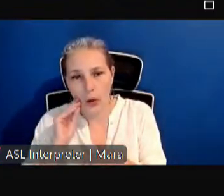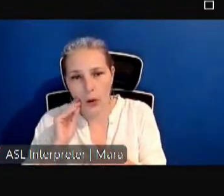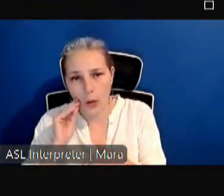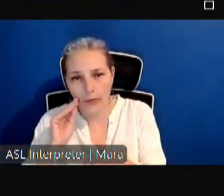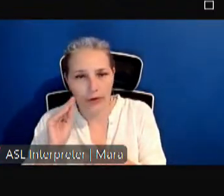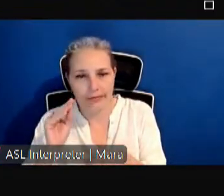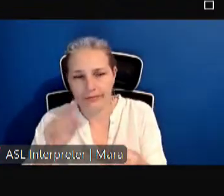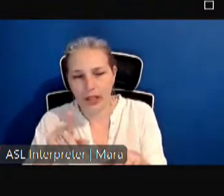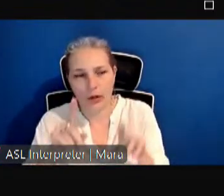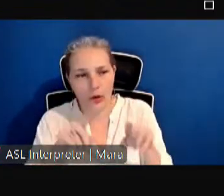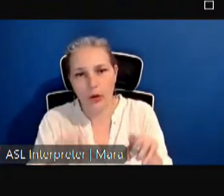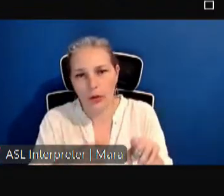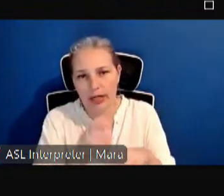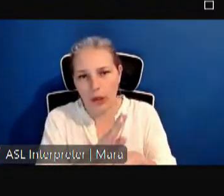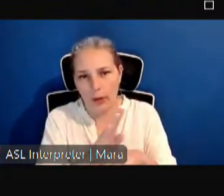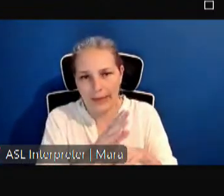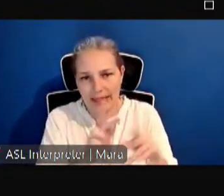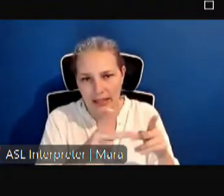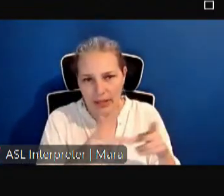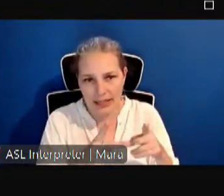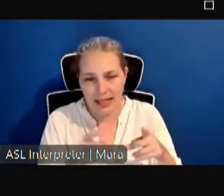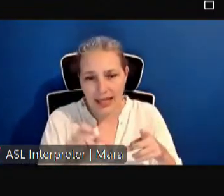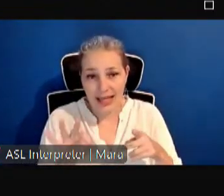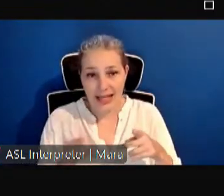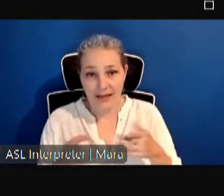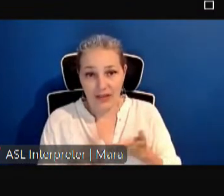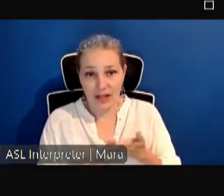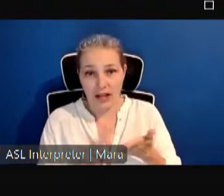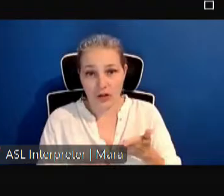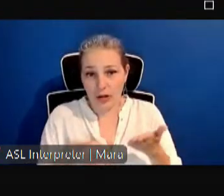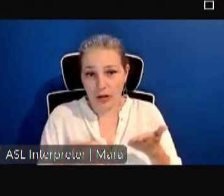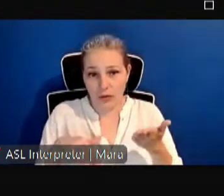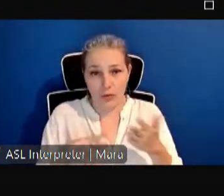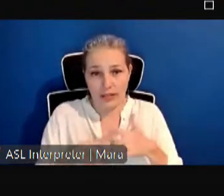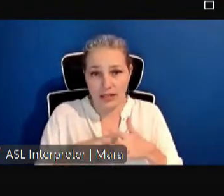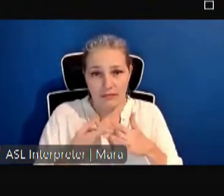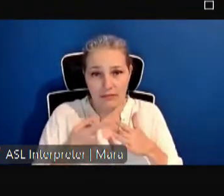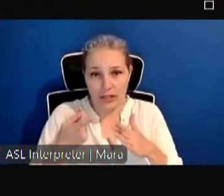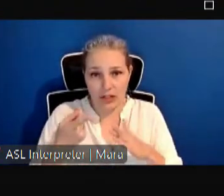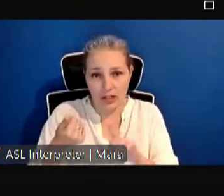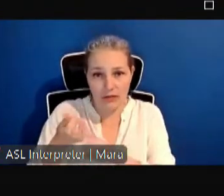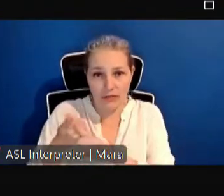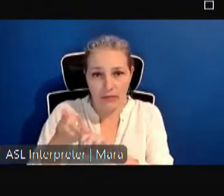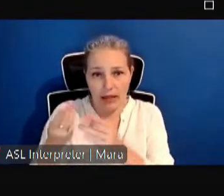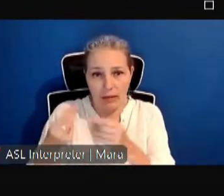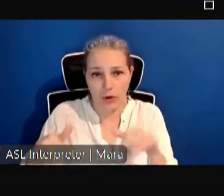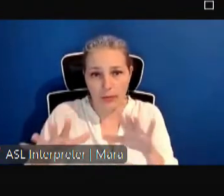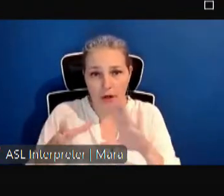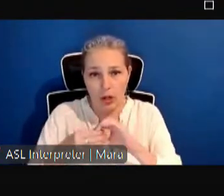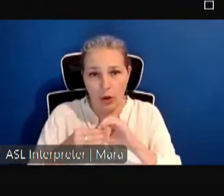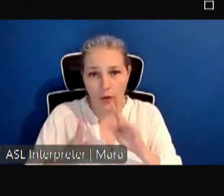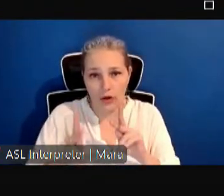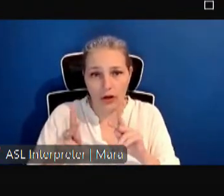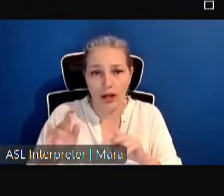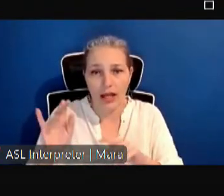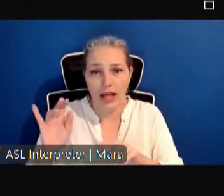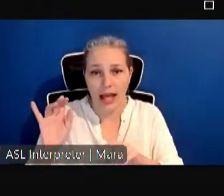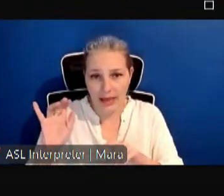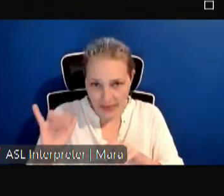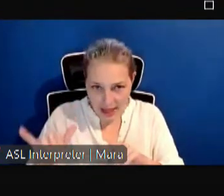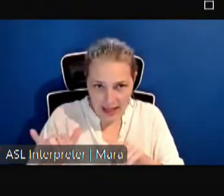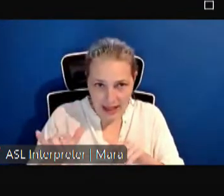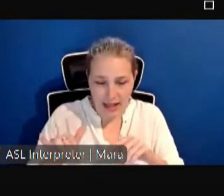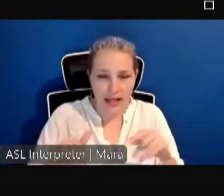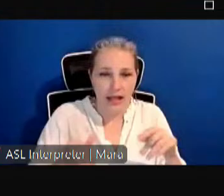business. And this contract was not initiated by the property owner at the contract's place of business. The 3-day